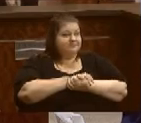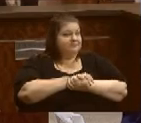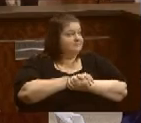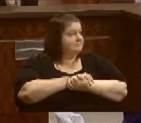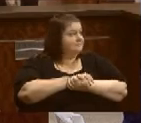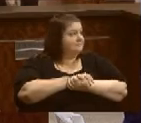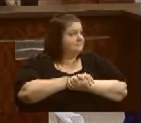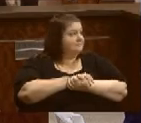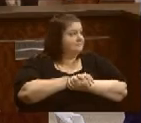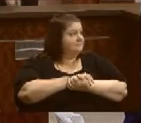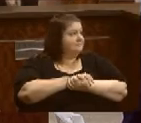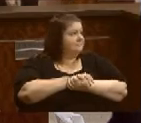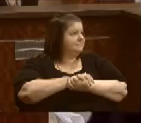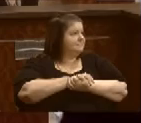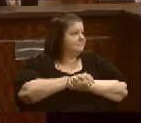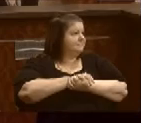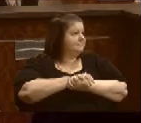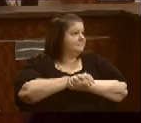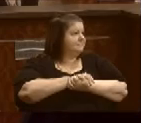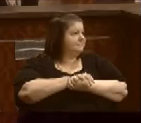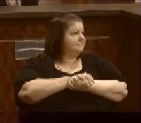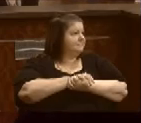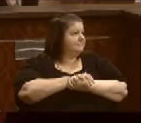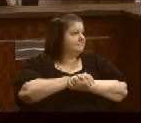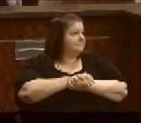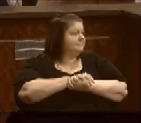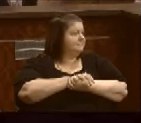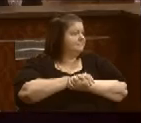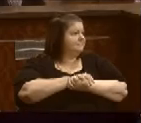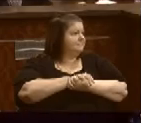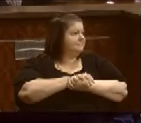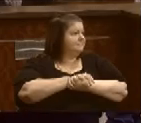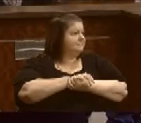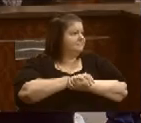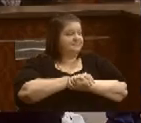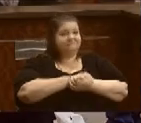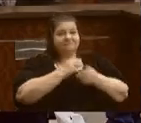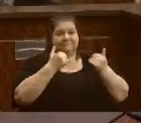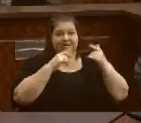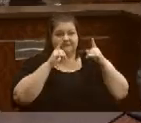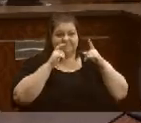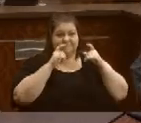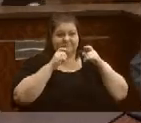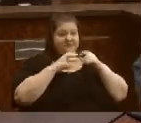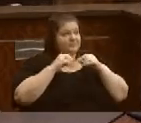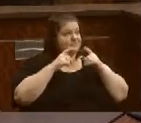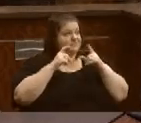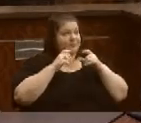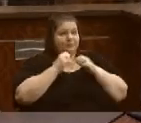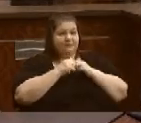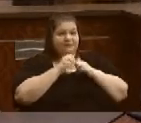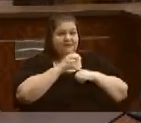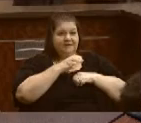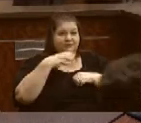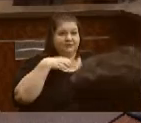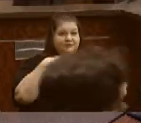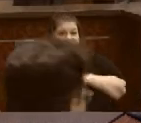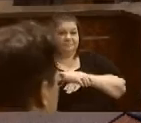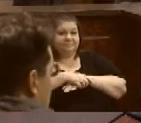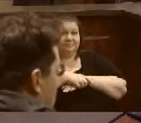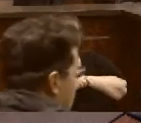So, if you want to take your raincoat off and come up here for an official, and we'll do a shot with the council as well.